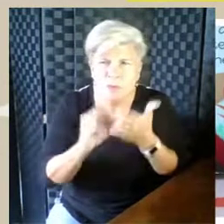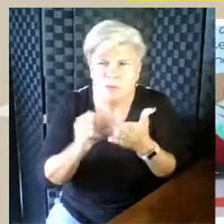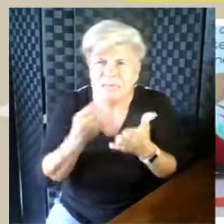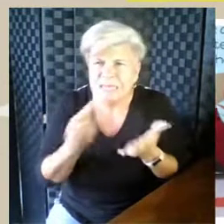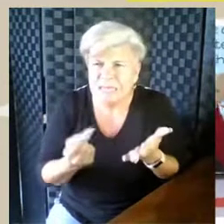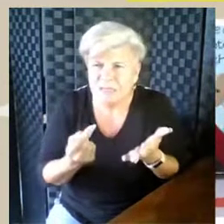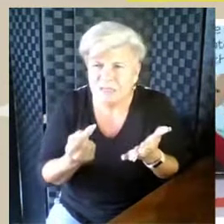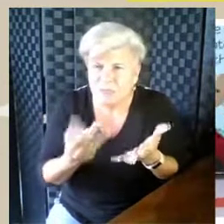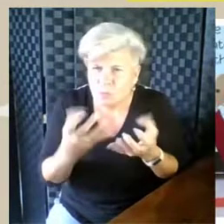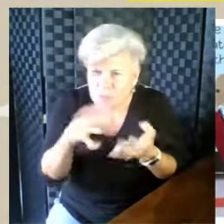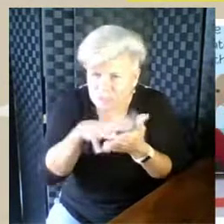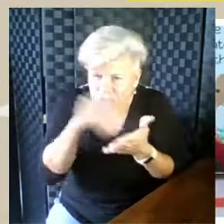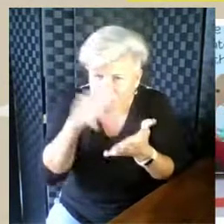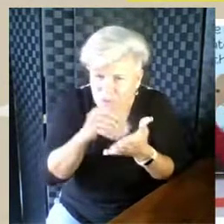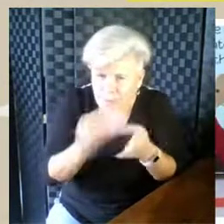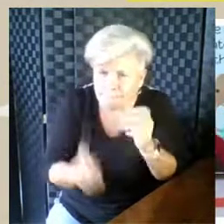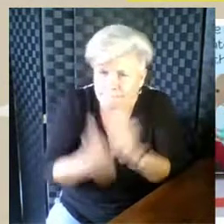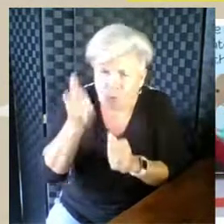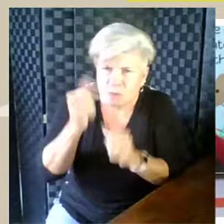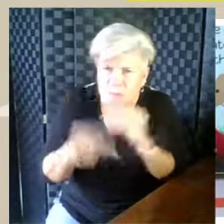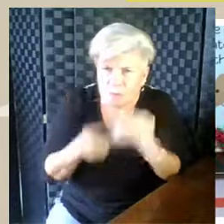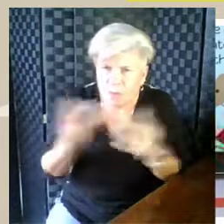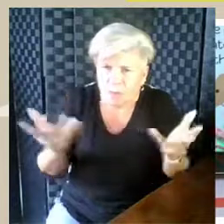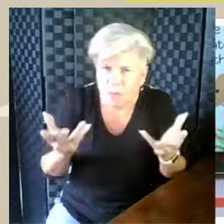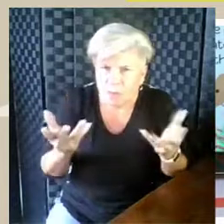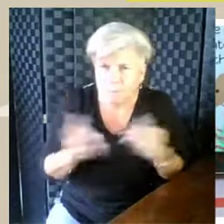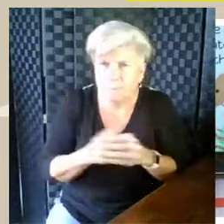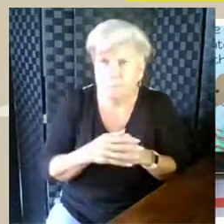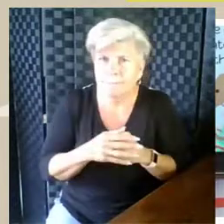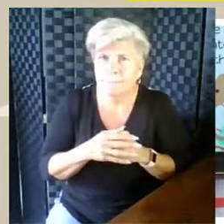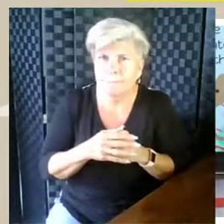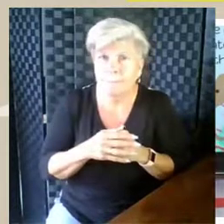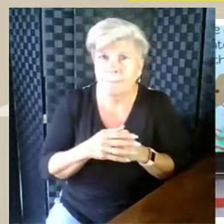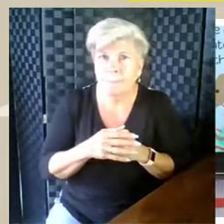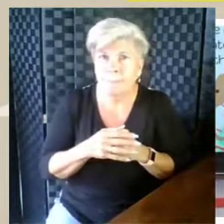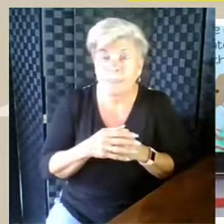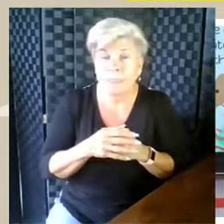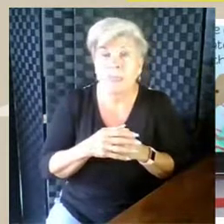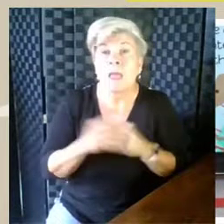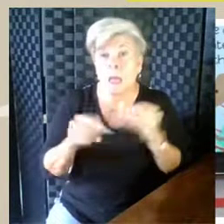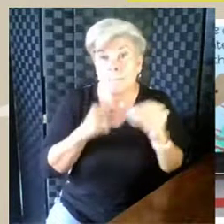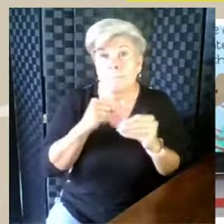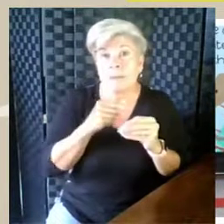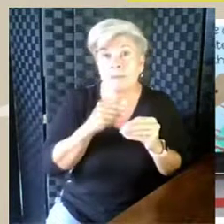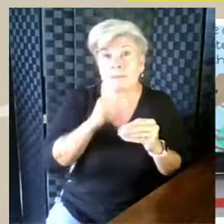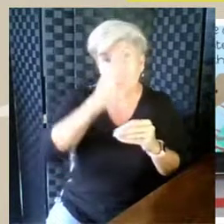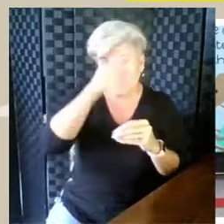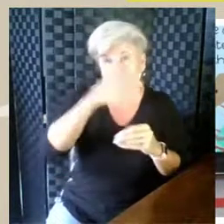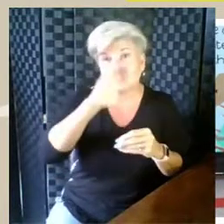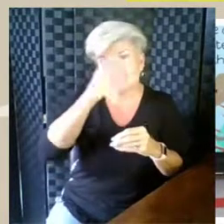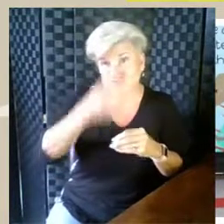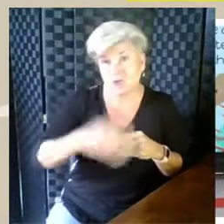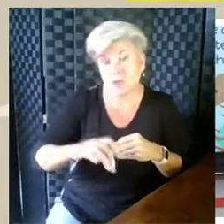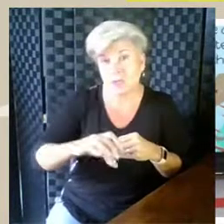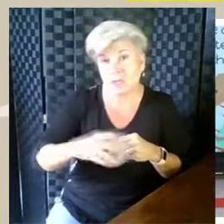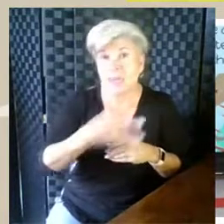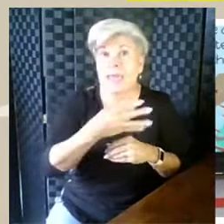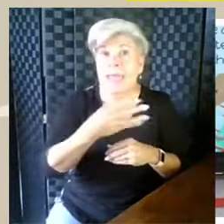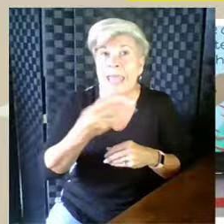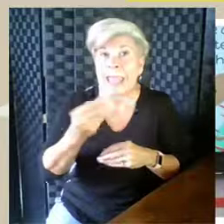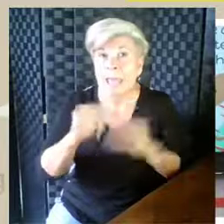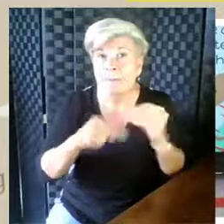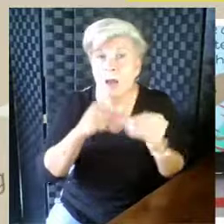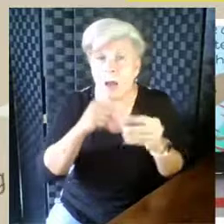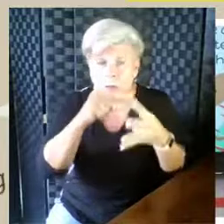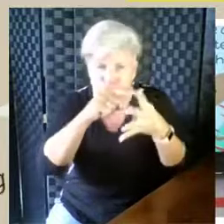author telling us that this passage was mostly about? Well, it was about the elephant's trunk and